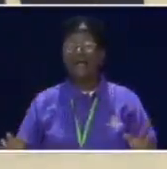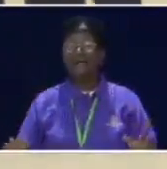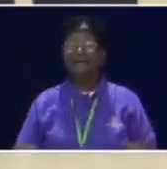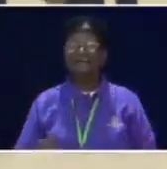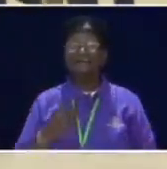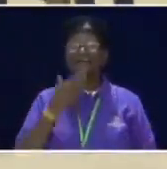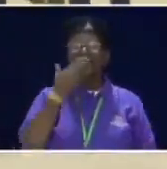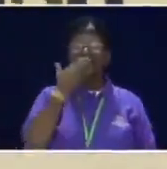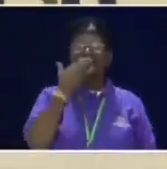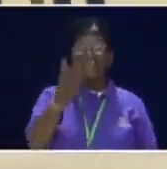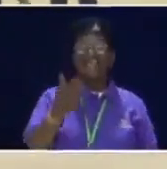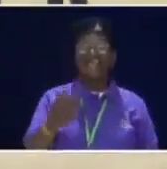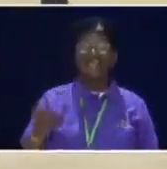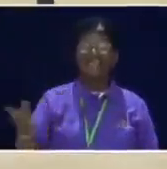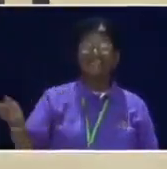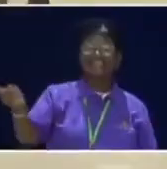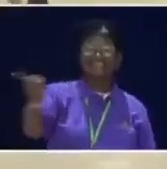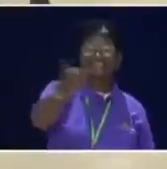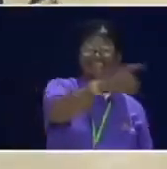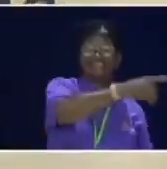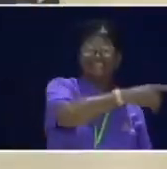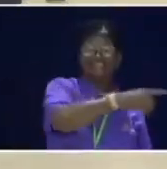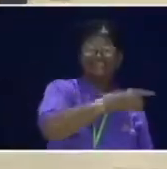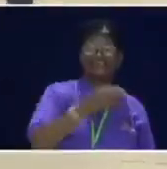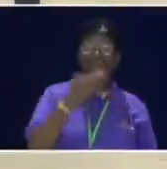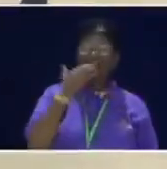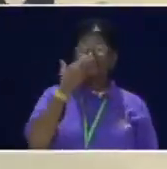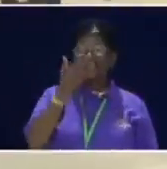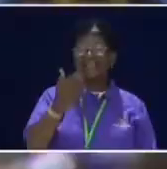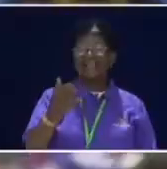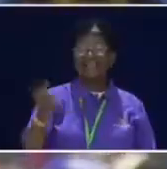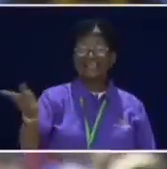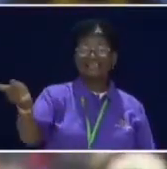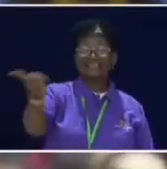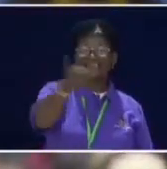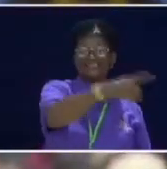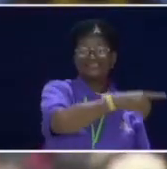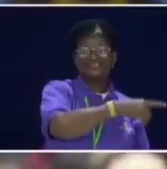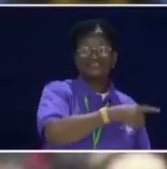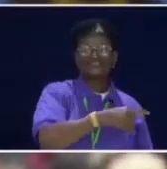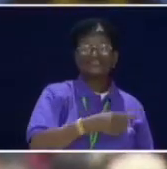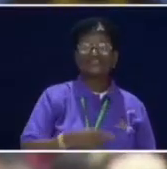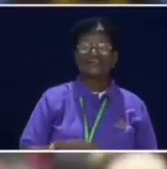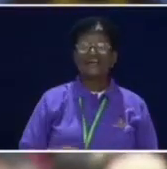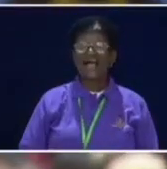Thank you. Thank you.